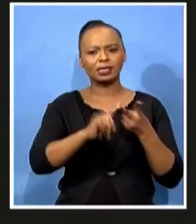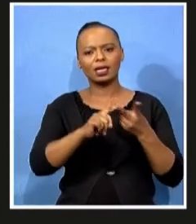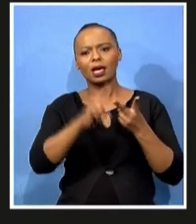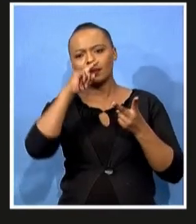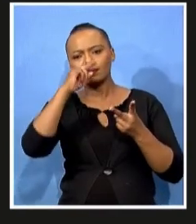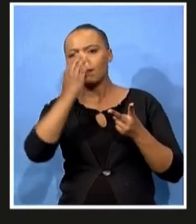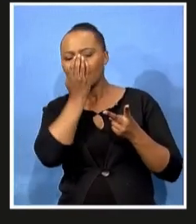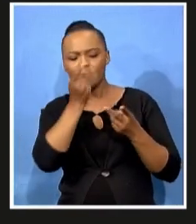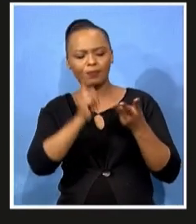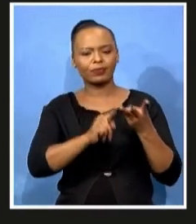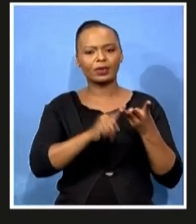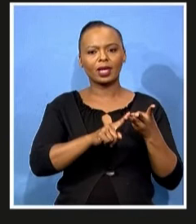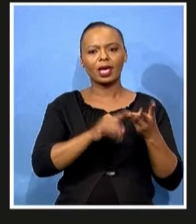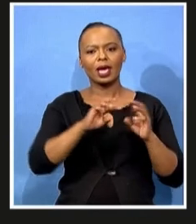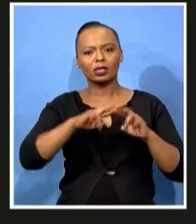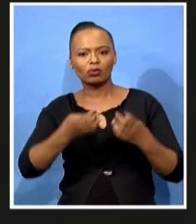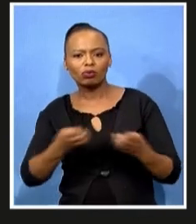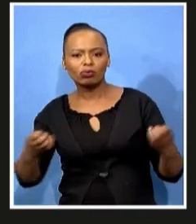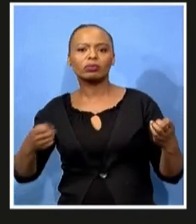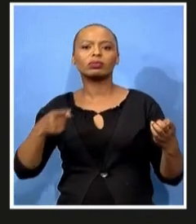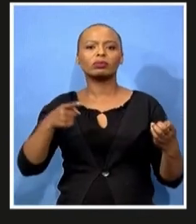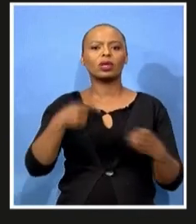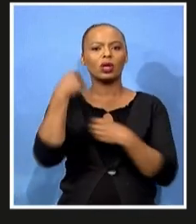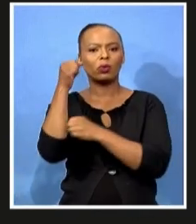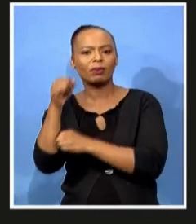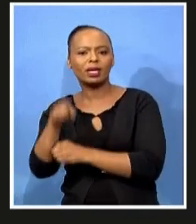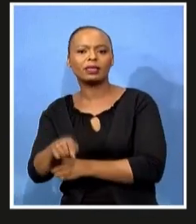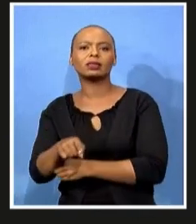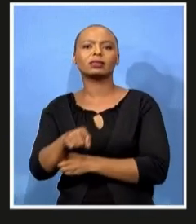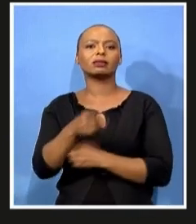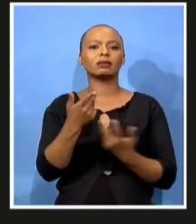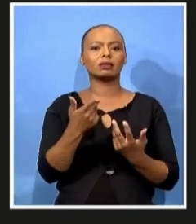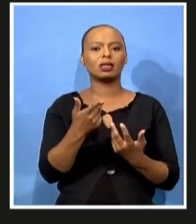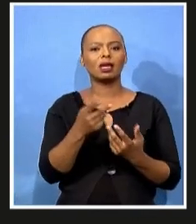considering the upsurge of COVID cases. Thank you.